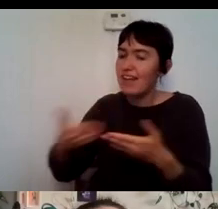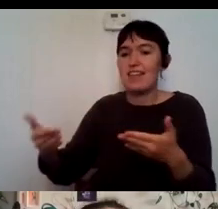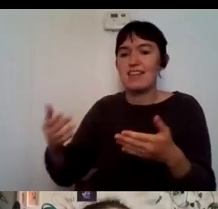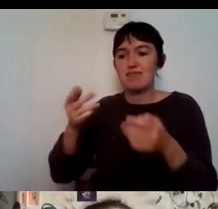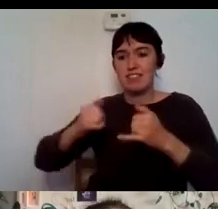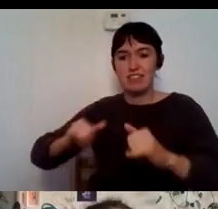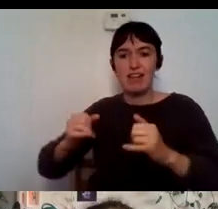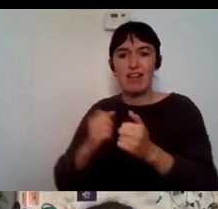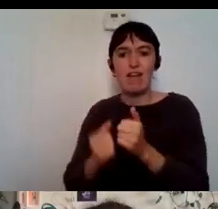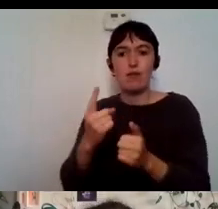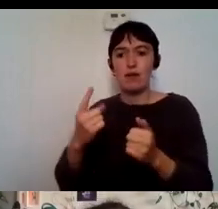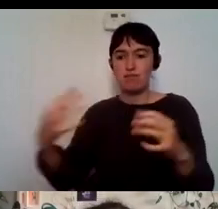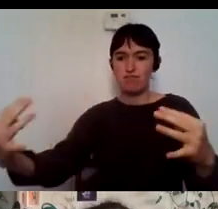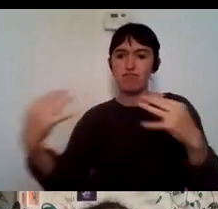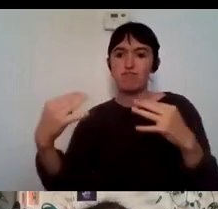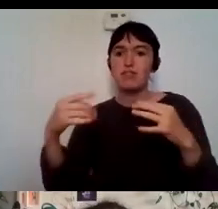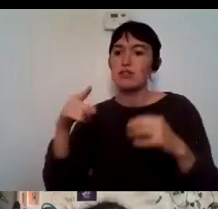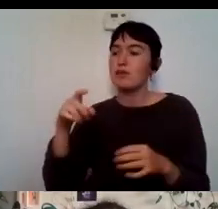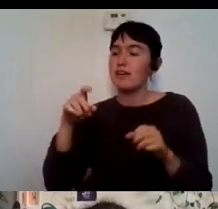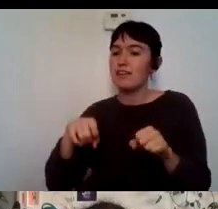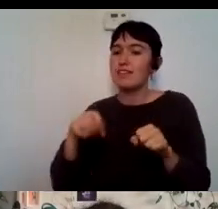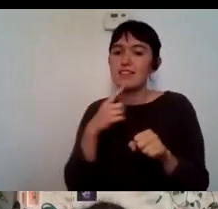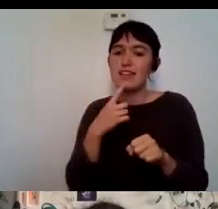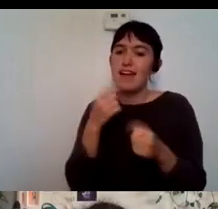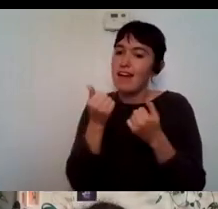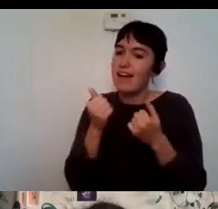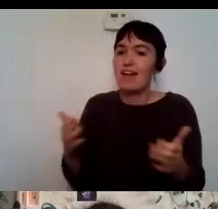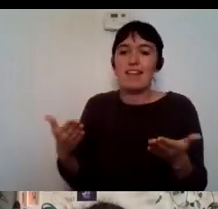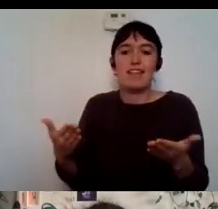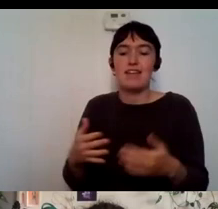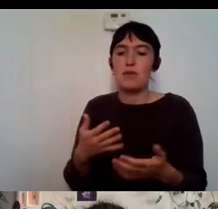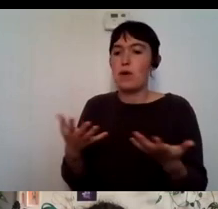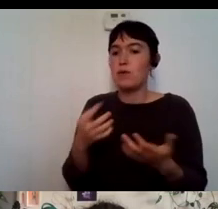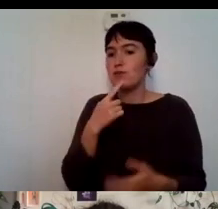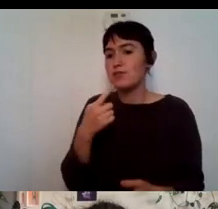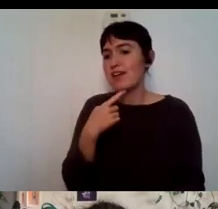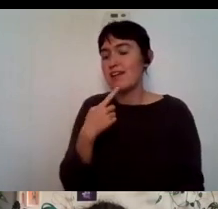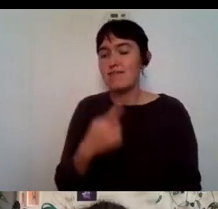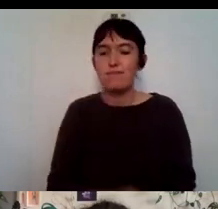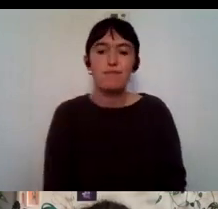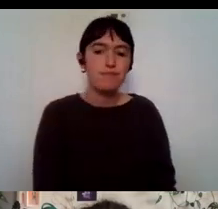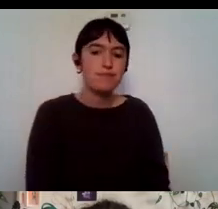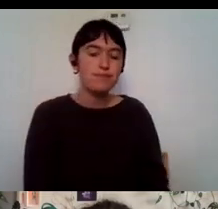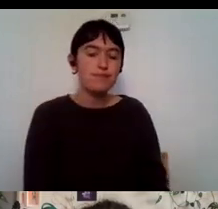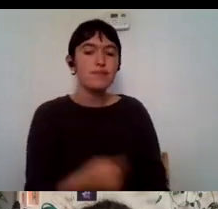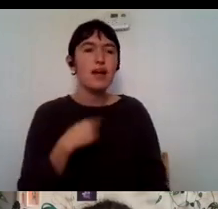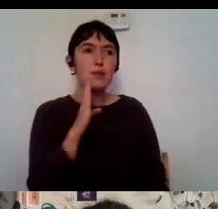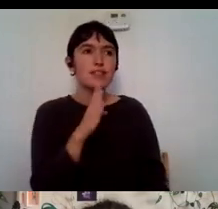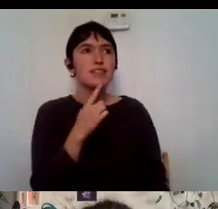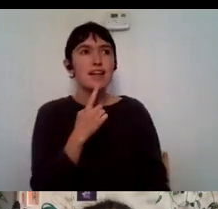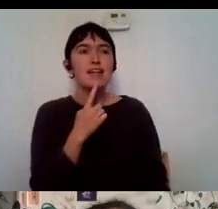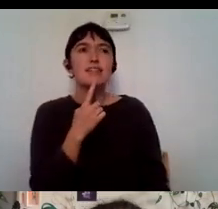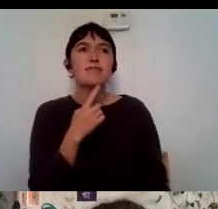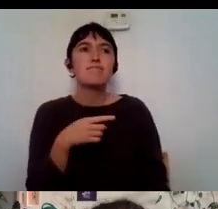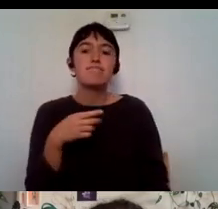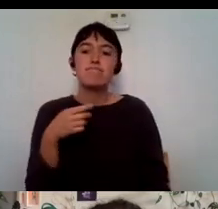you. Whatever you'd like. What do you tell them? I would say that as you're going about your